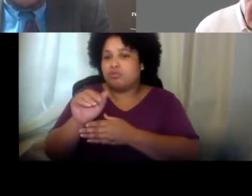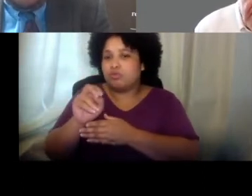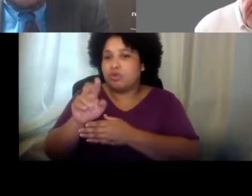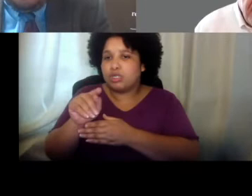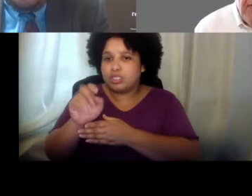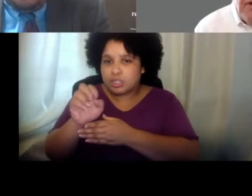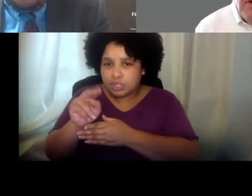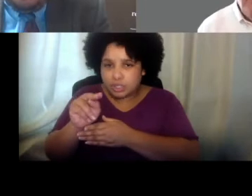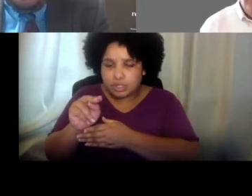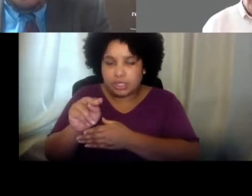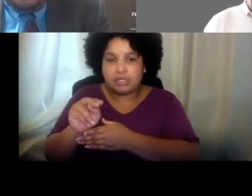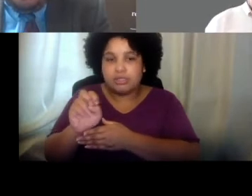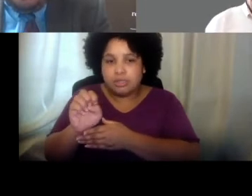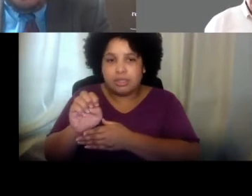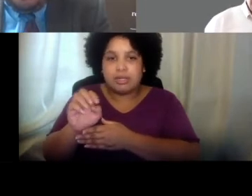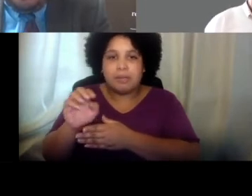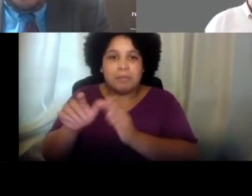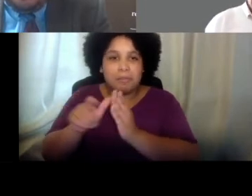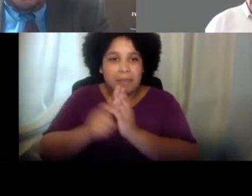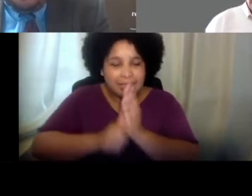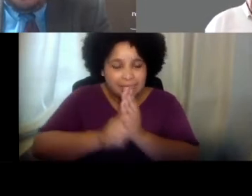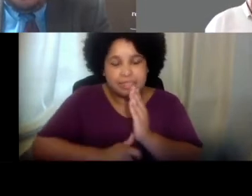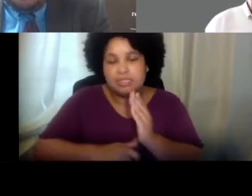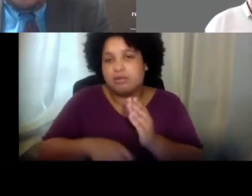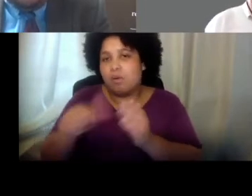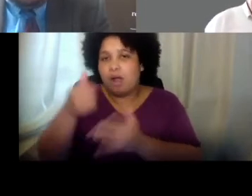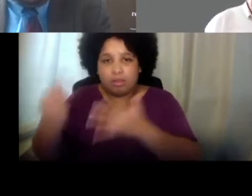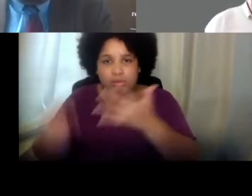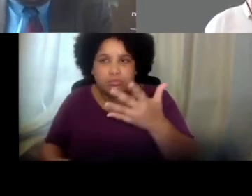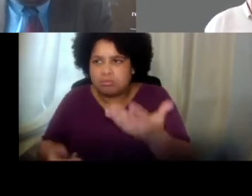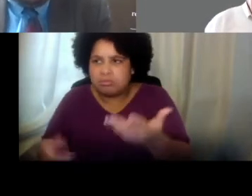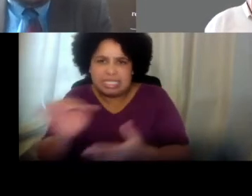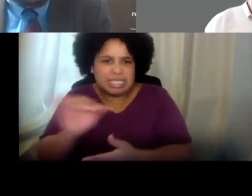right? So we do that as well. Next slide.